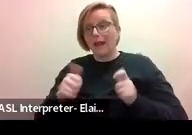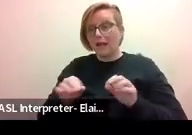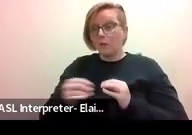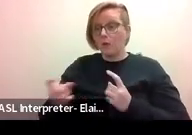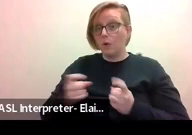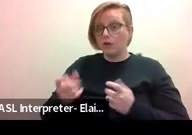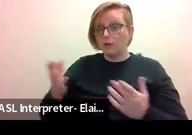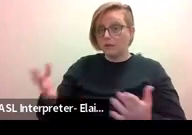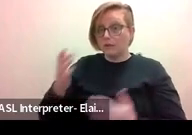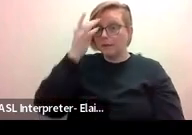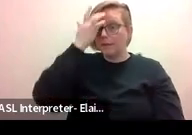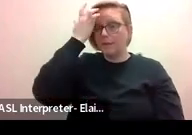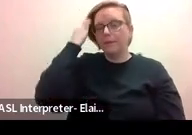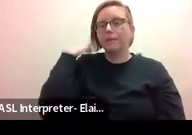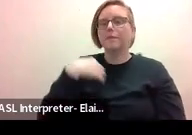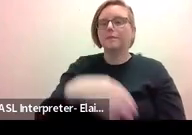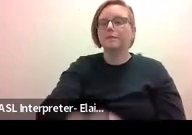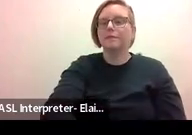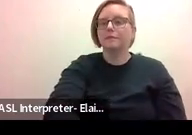that.